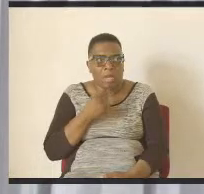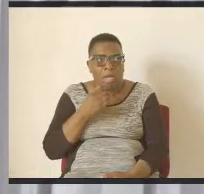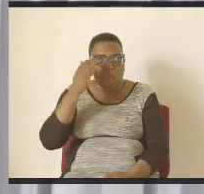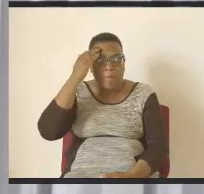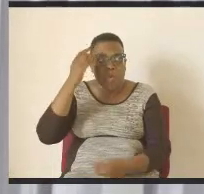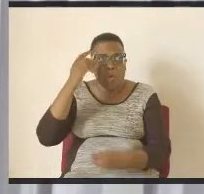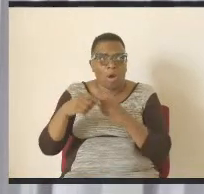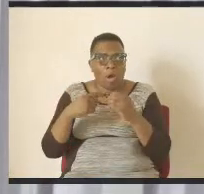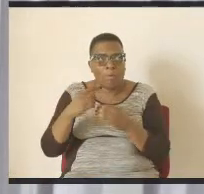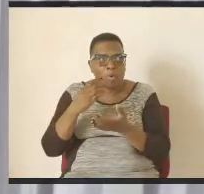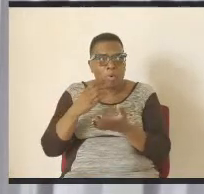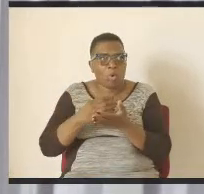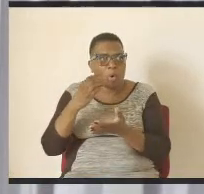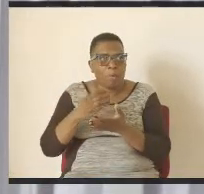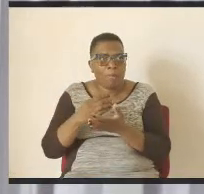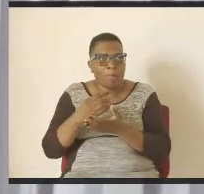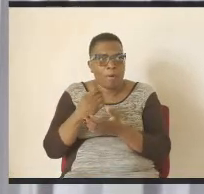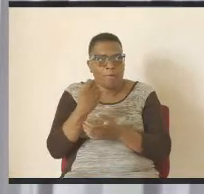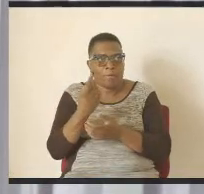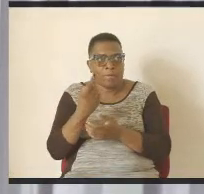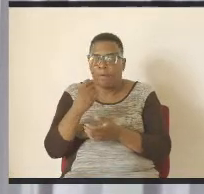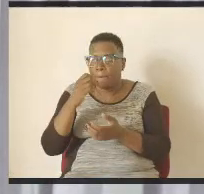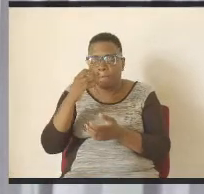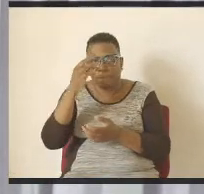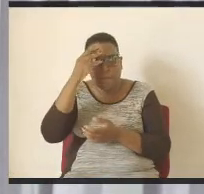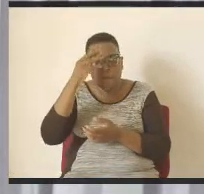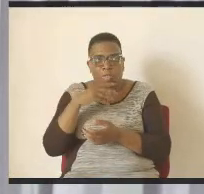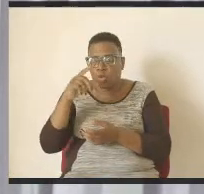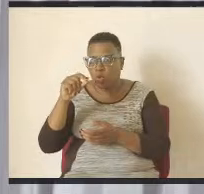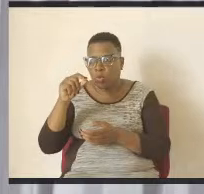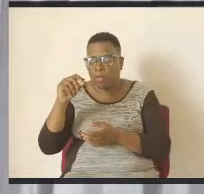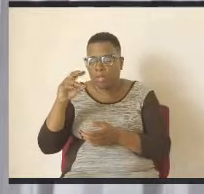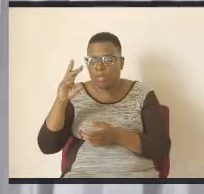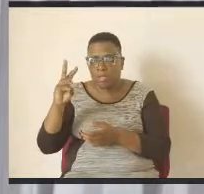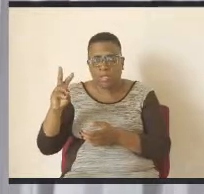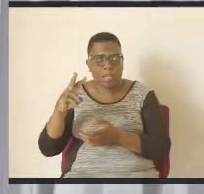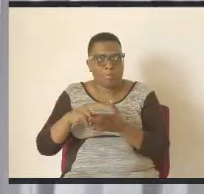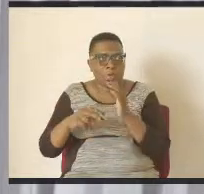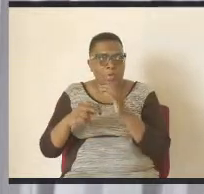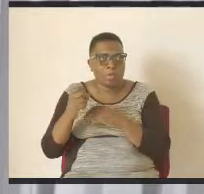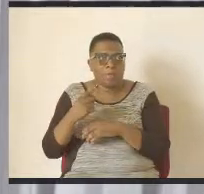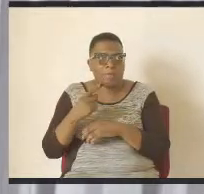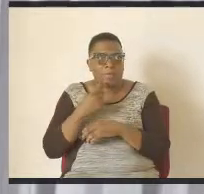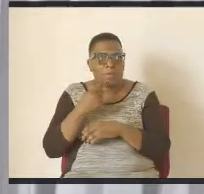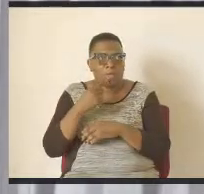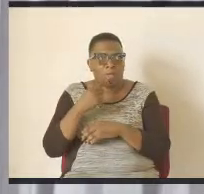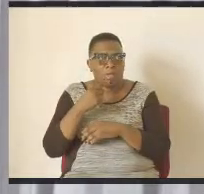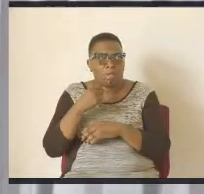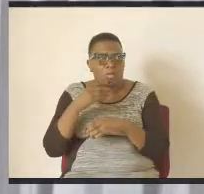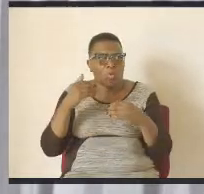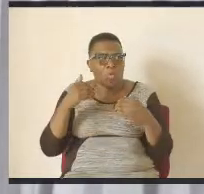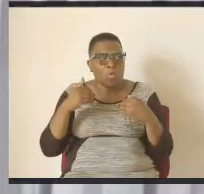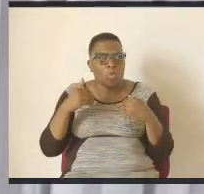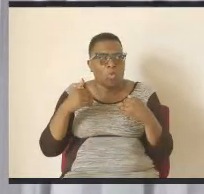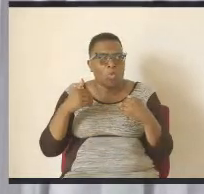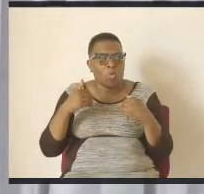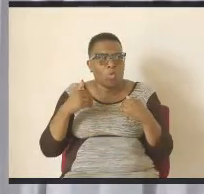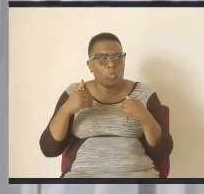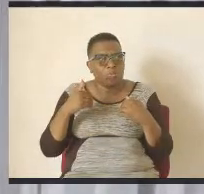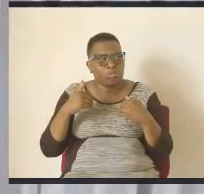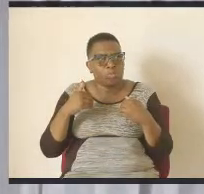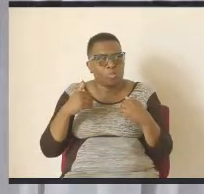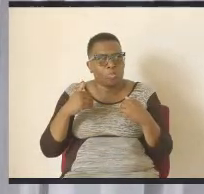Verse 11 says, For she has done a good work for me, talking about the lady who